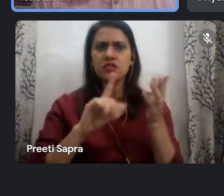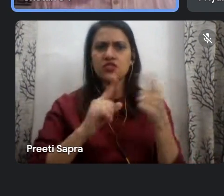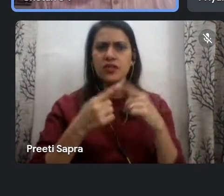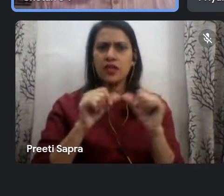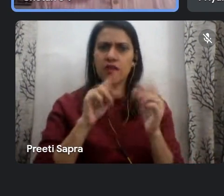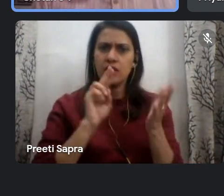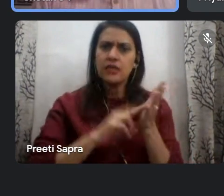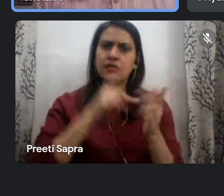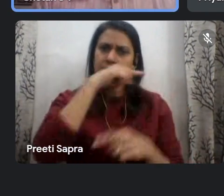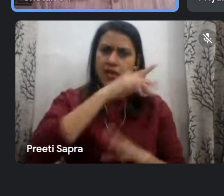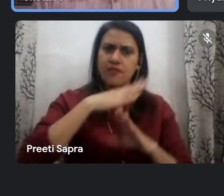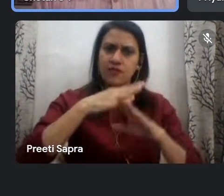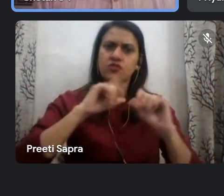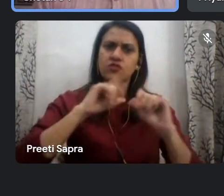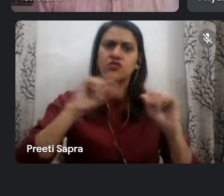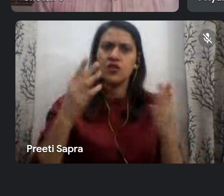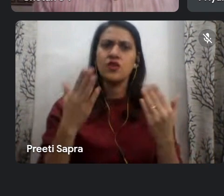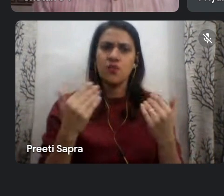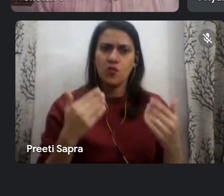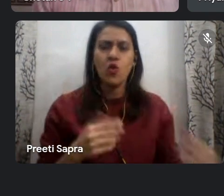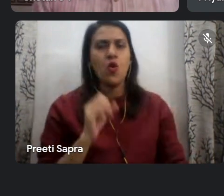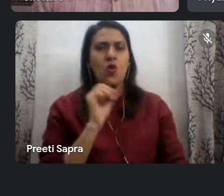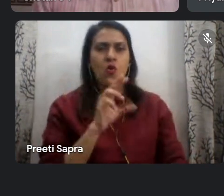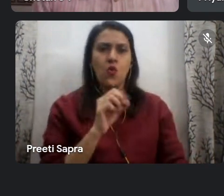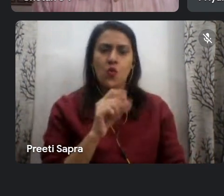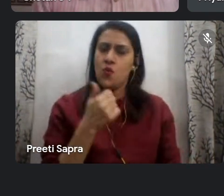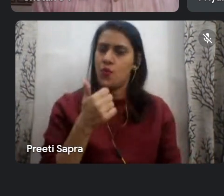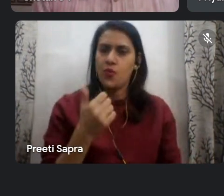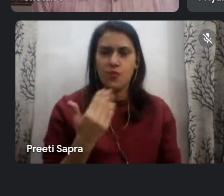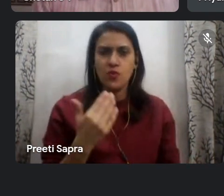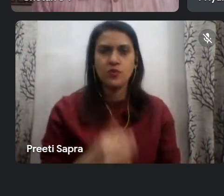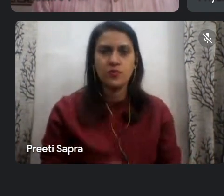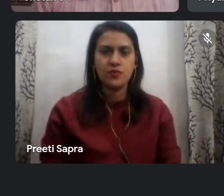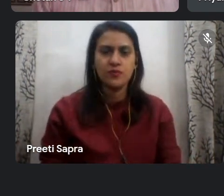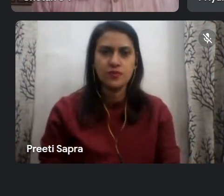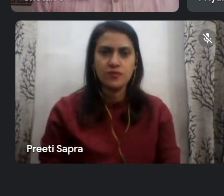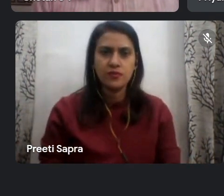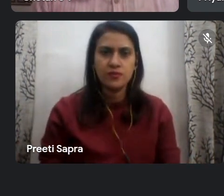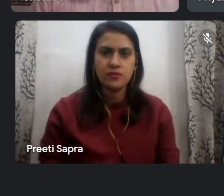That's okay. Yeah, I can send it to your email. But can we proceed